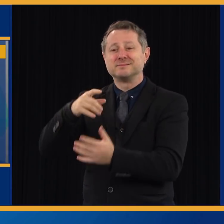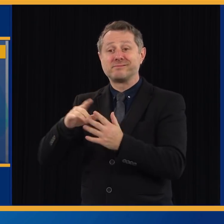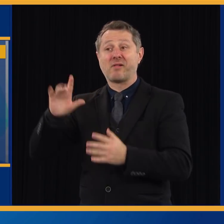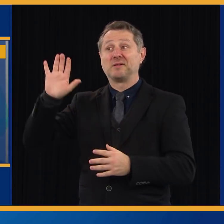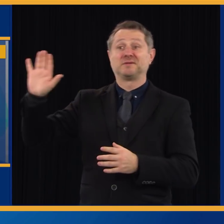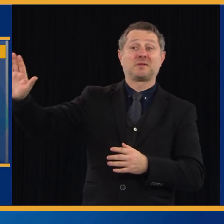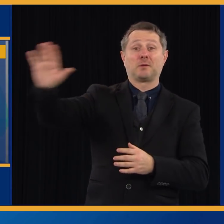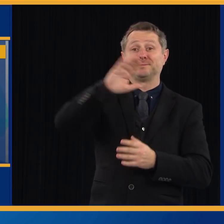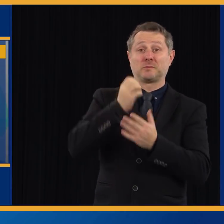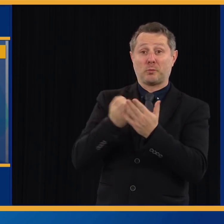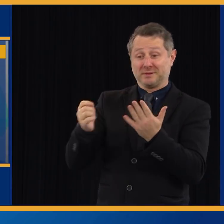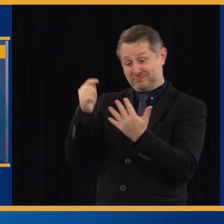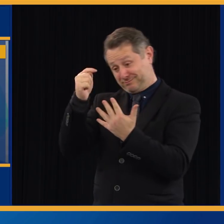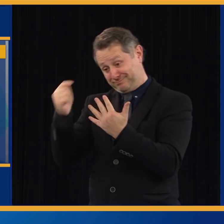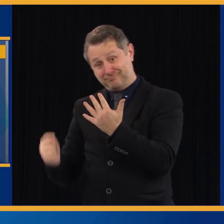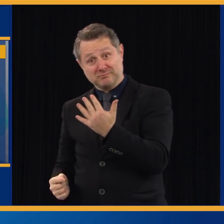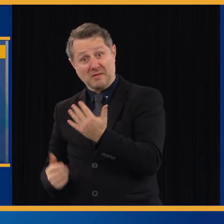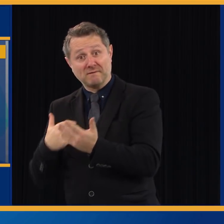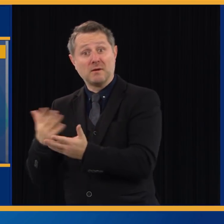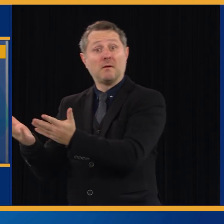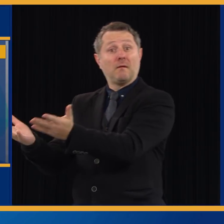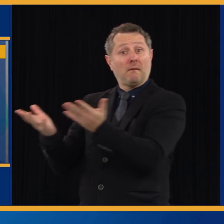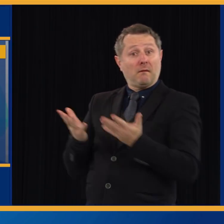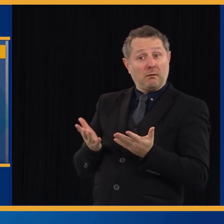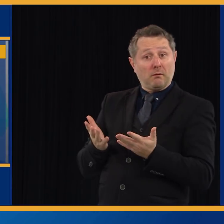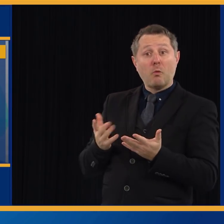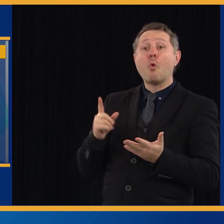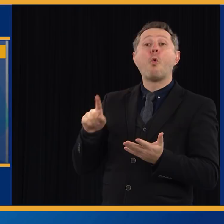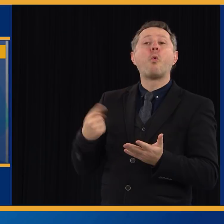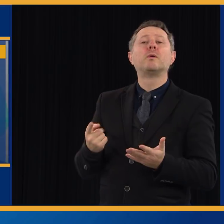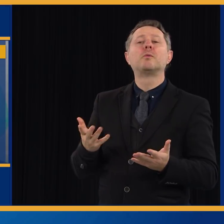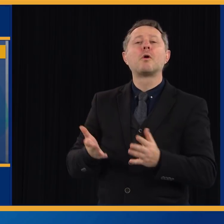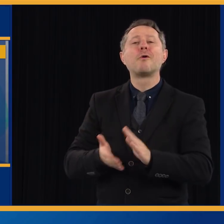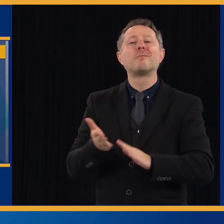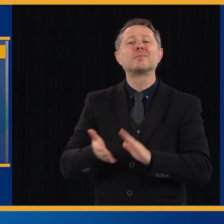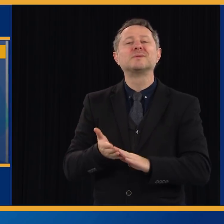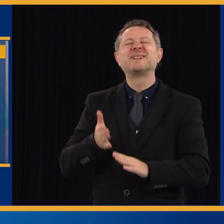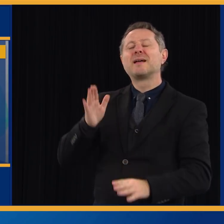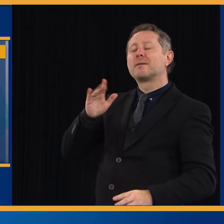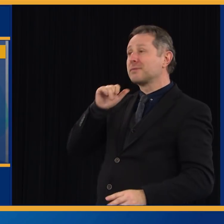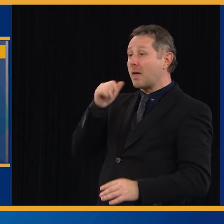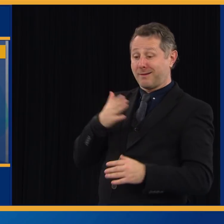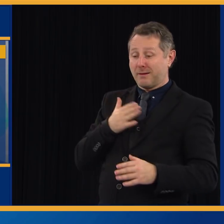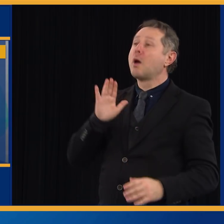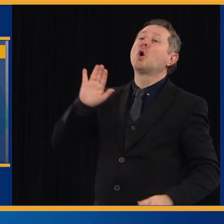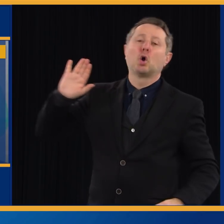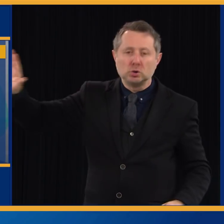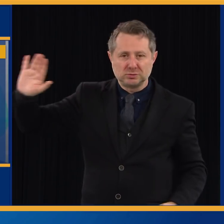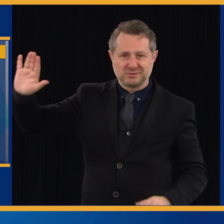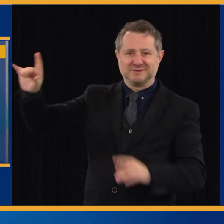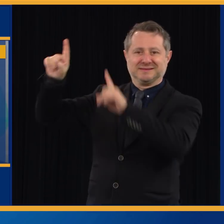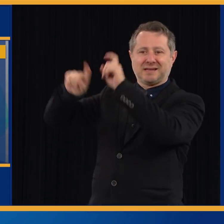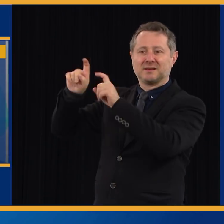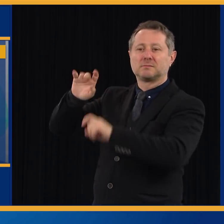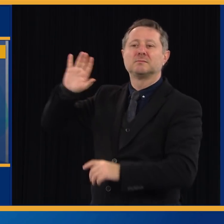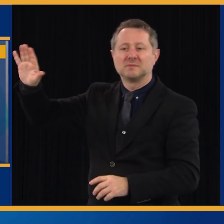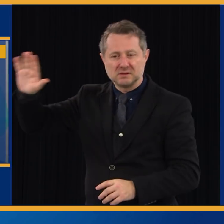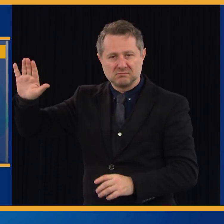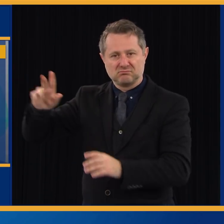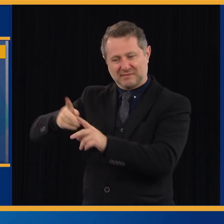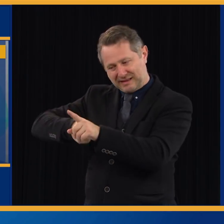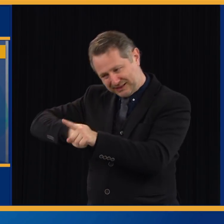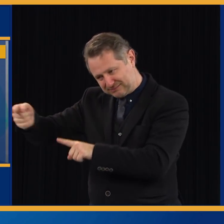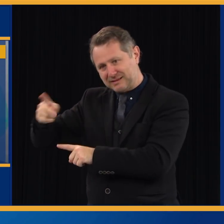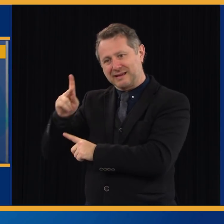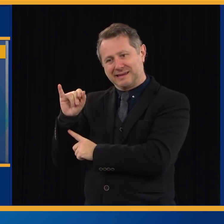equipment can operate their test kits, okay? And there are a number of these private